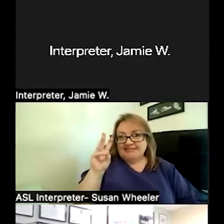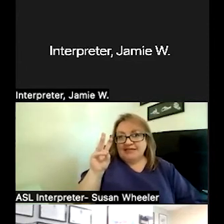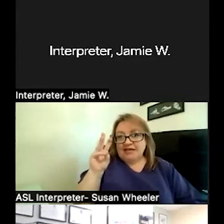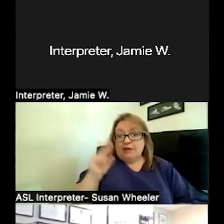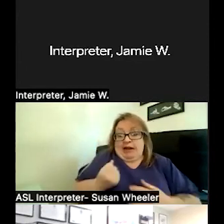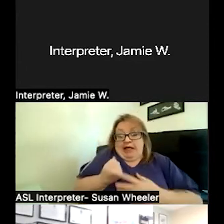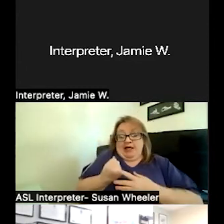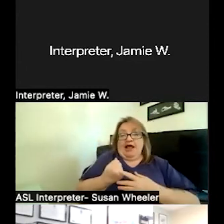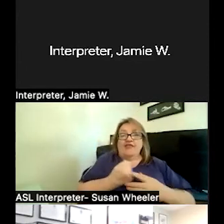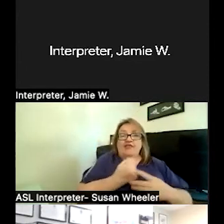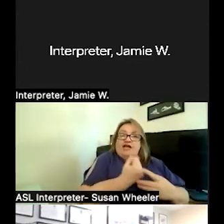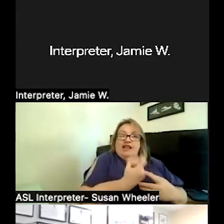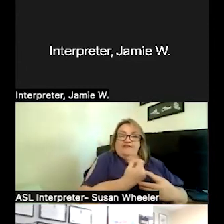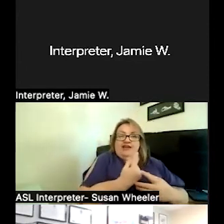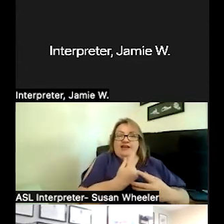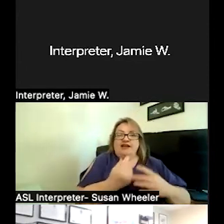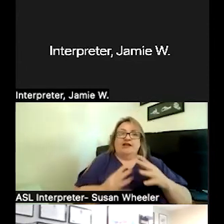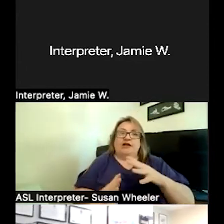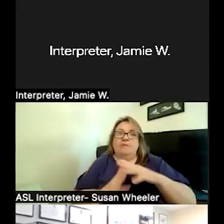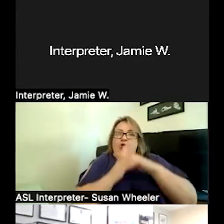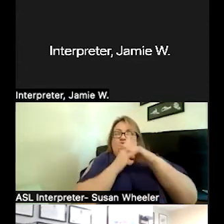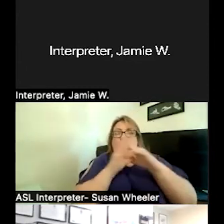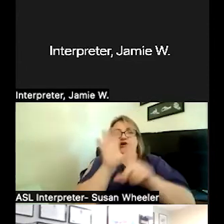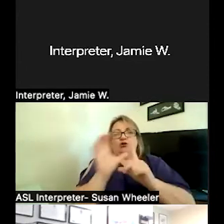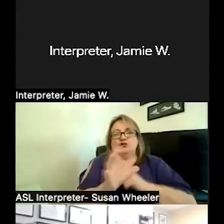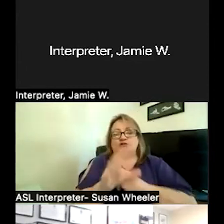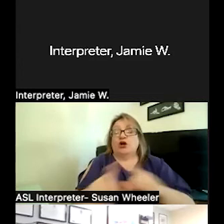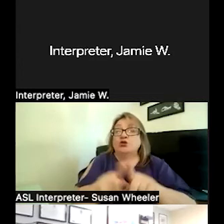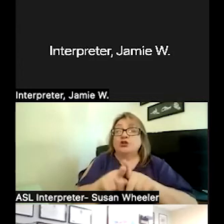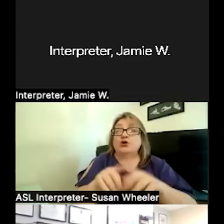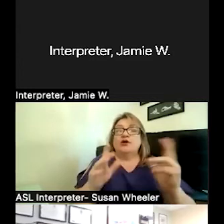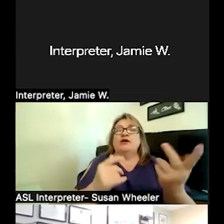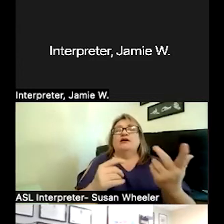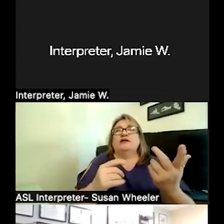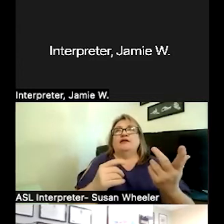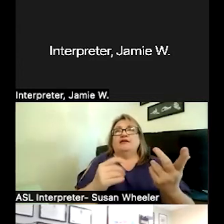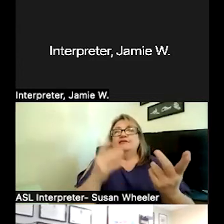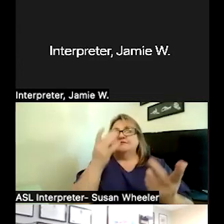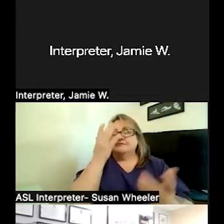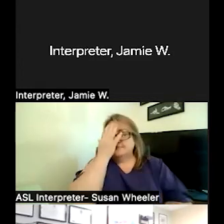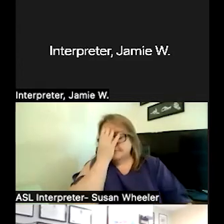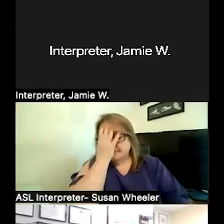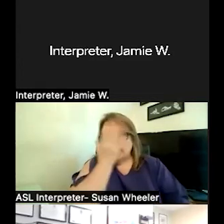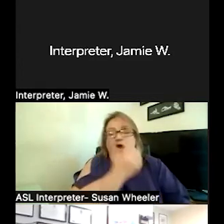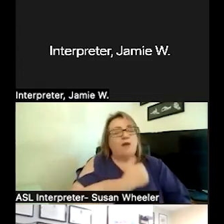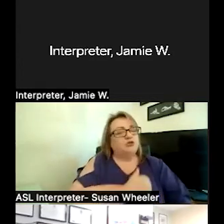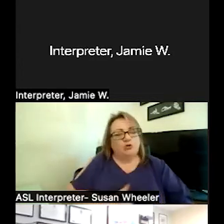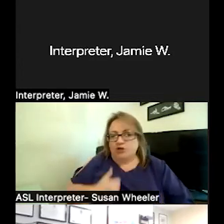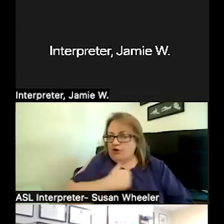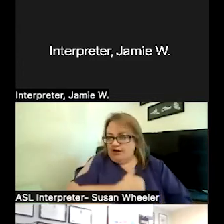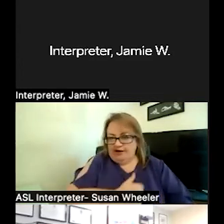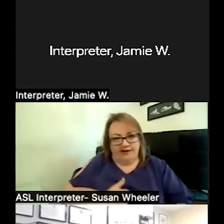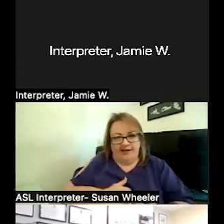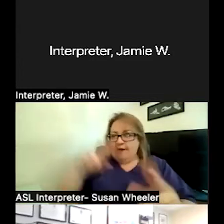in the United States. In addition, Indian tribes, there's over 600 Indian tribes in Canada. A